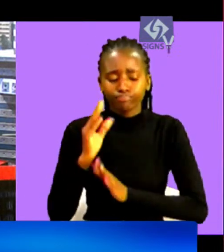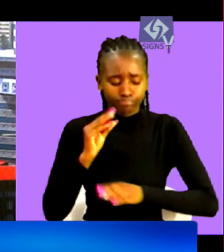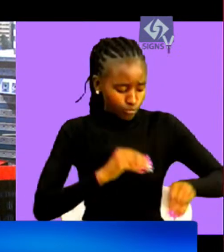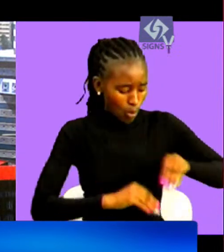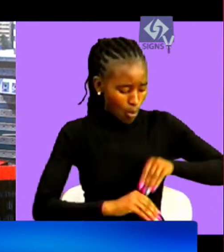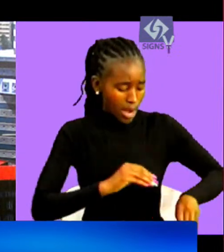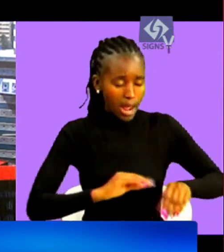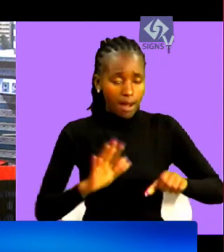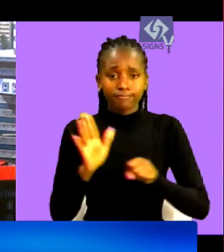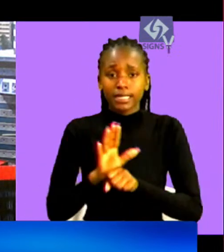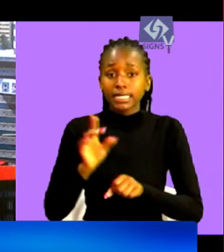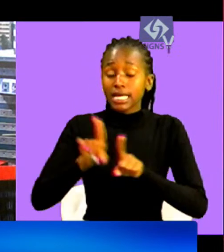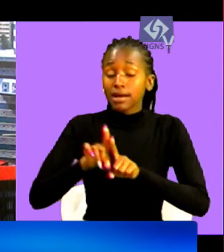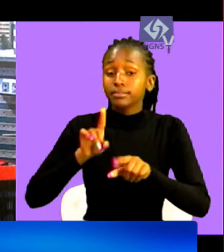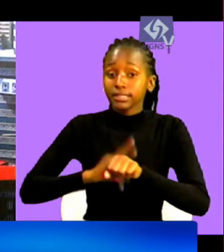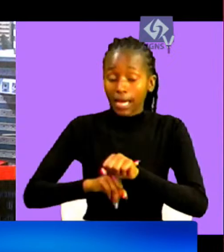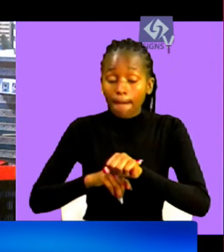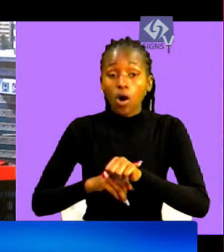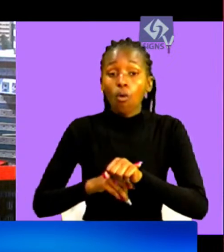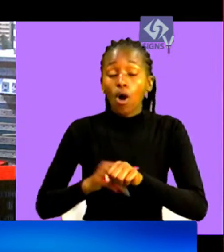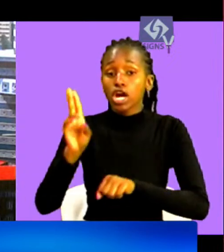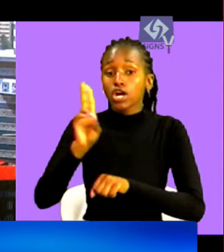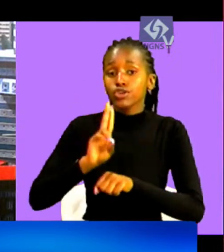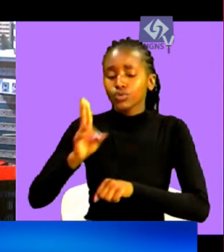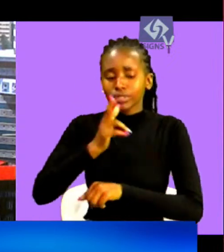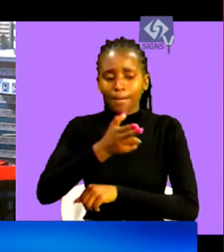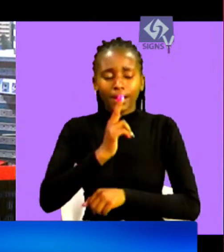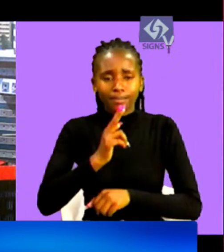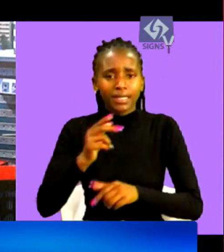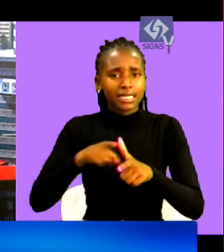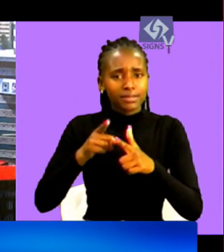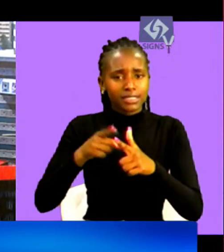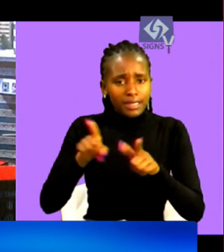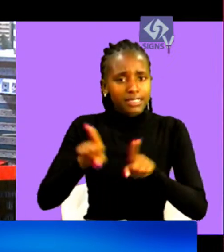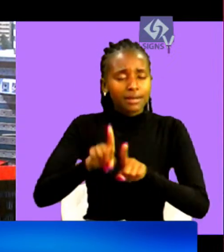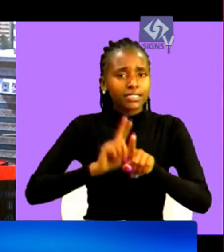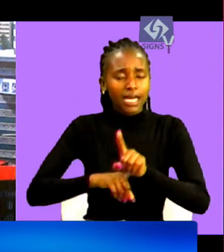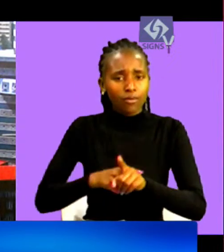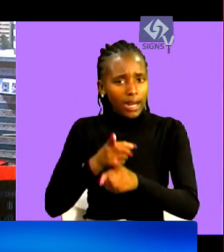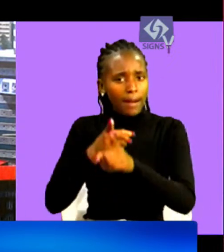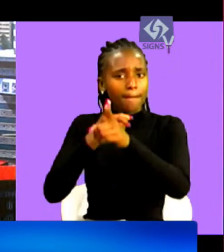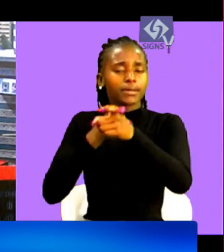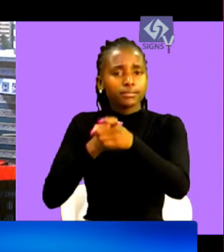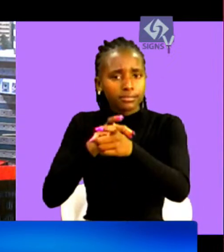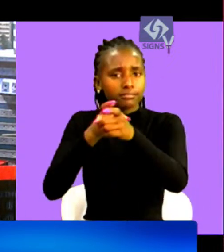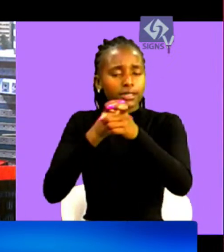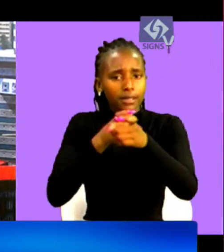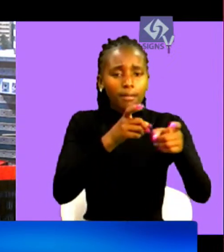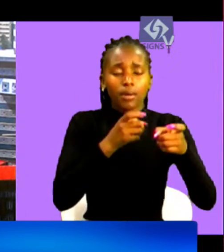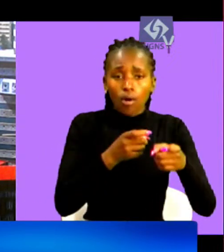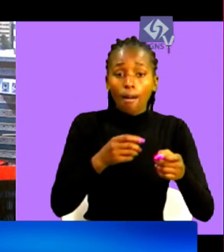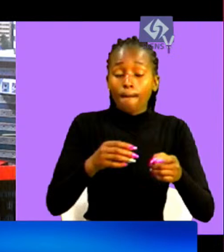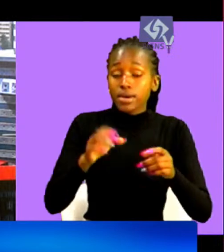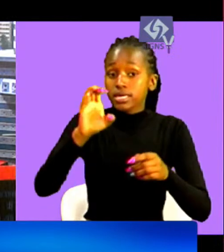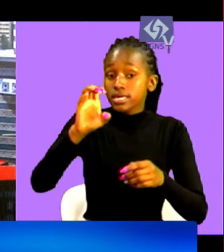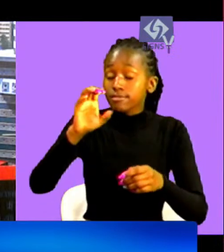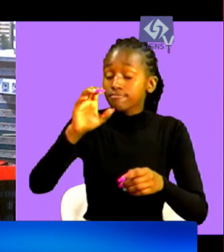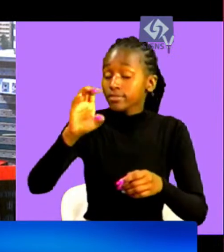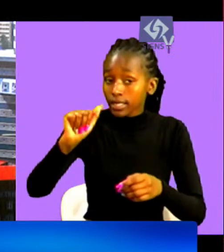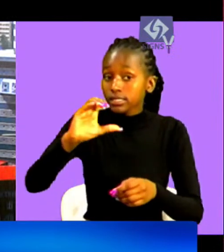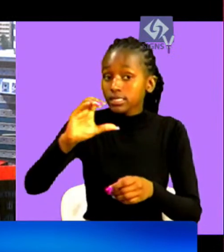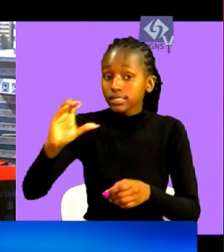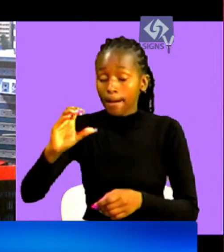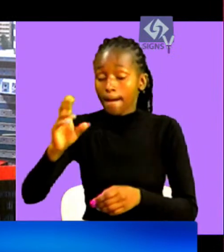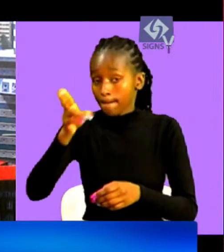state-issued firearms to confront EACC detectives when apprehended for soliciting bribes on the